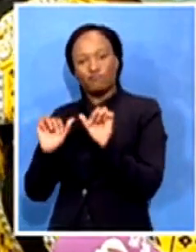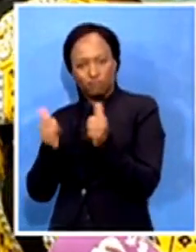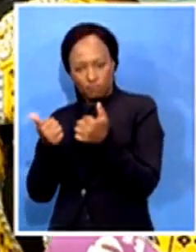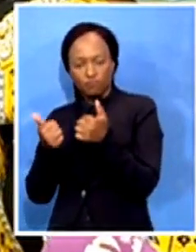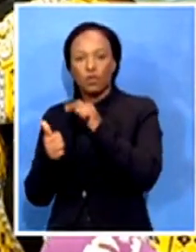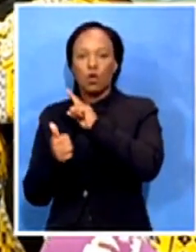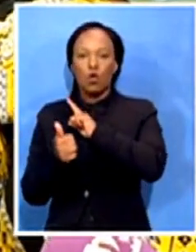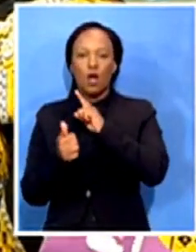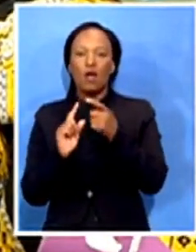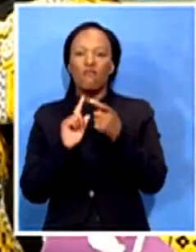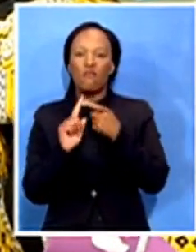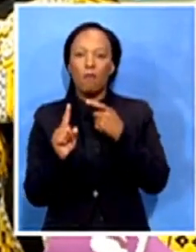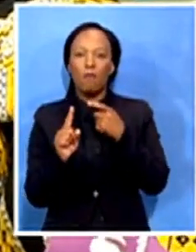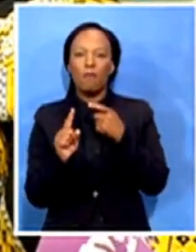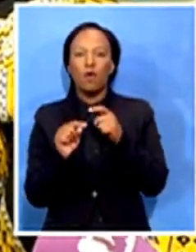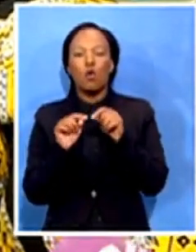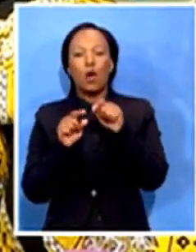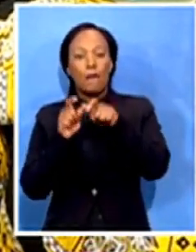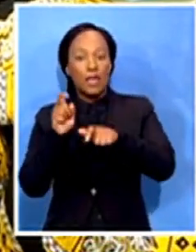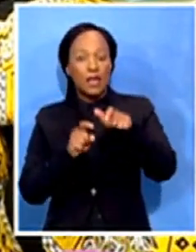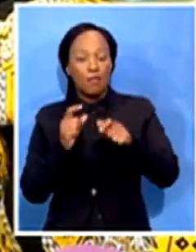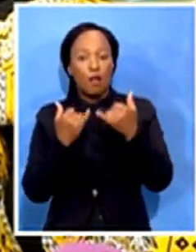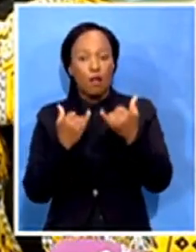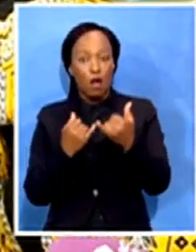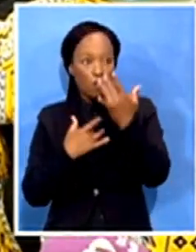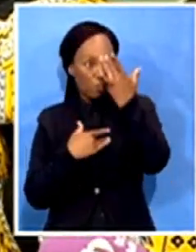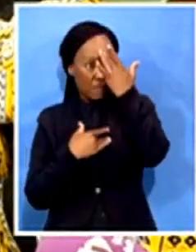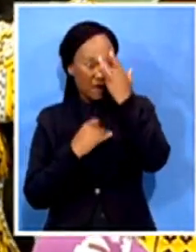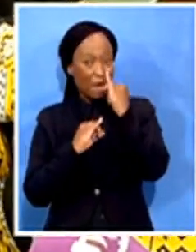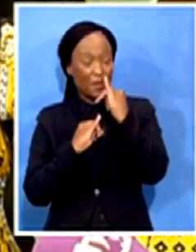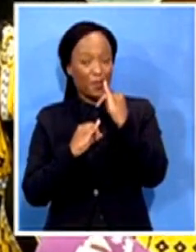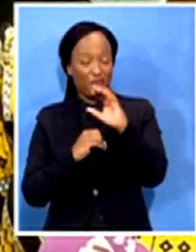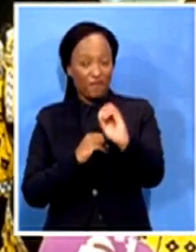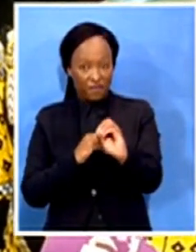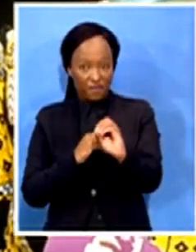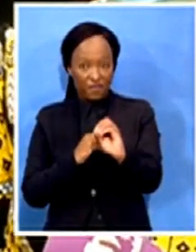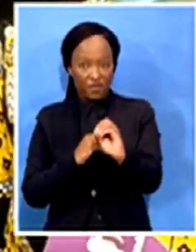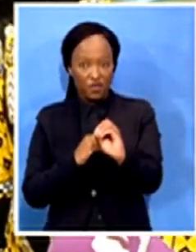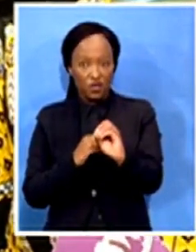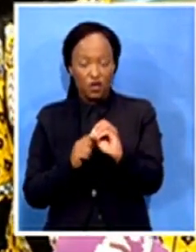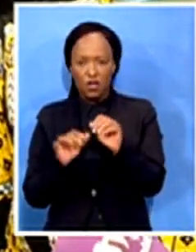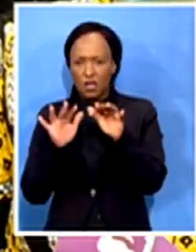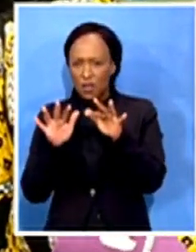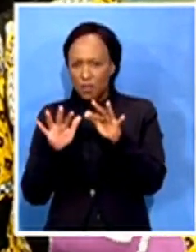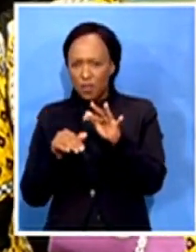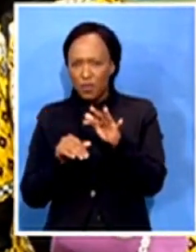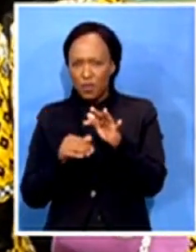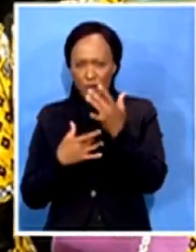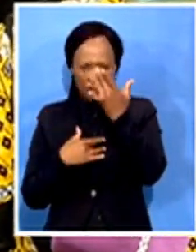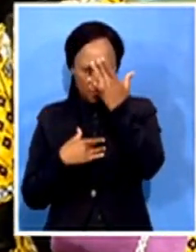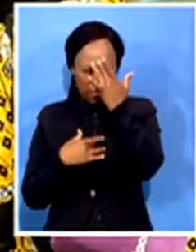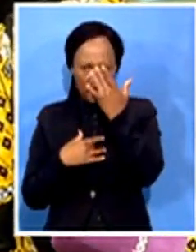are sick, like the first wave, the people that were sick and at the verge of dying were elderly